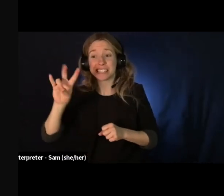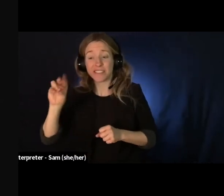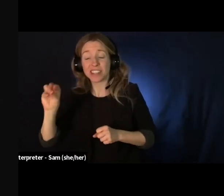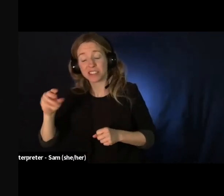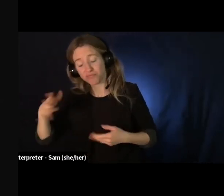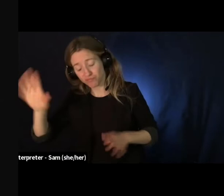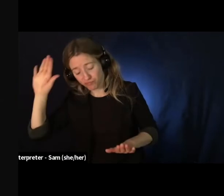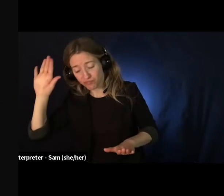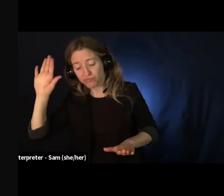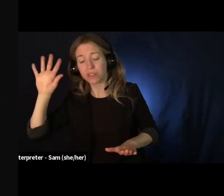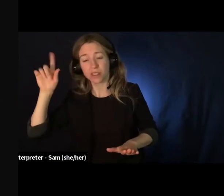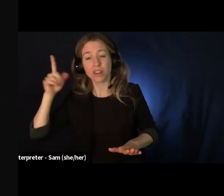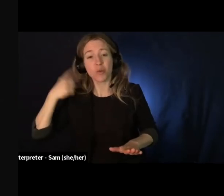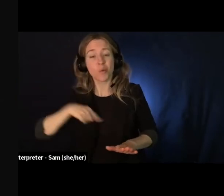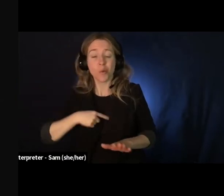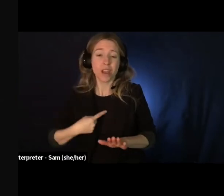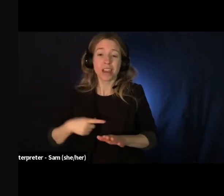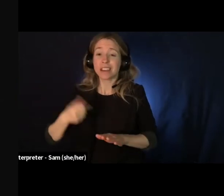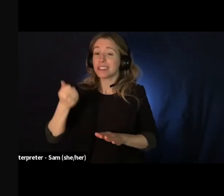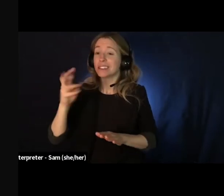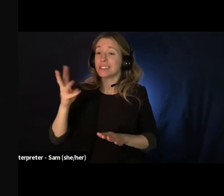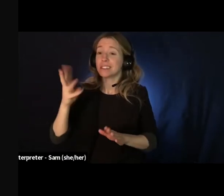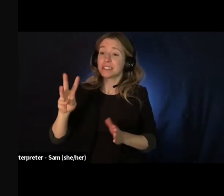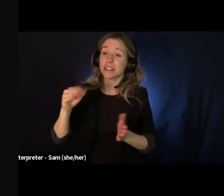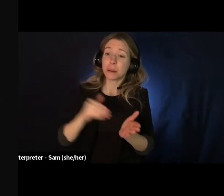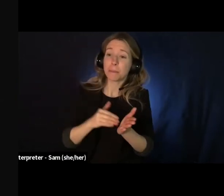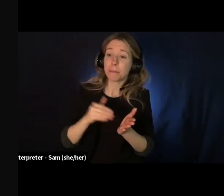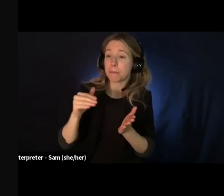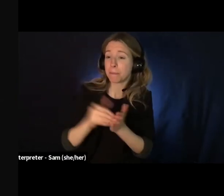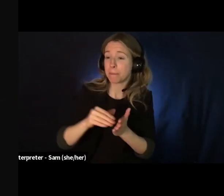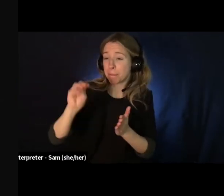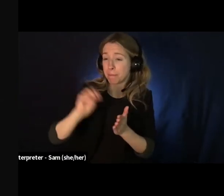16 million pounds of toxic cancer,